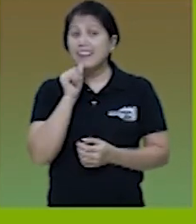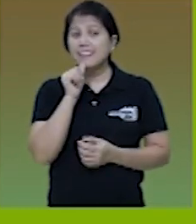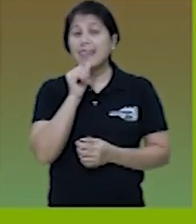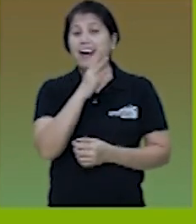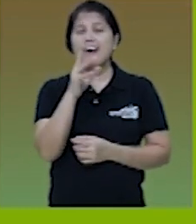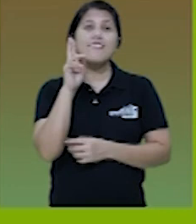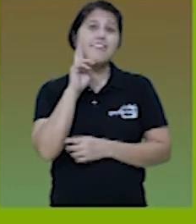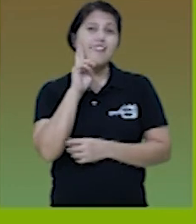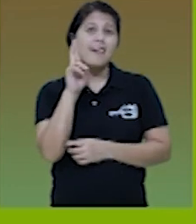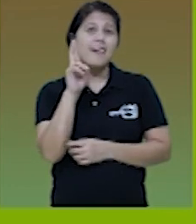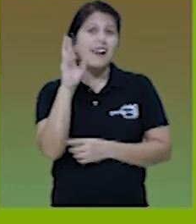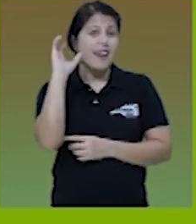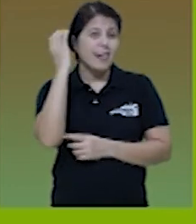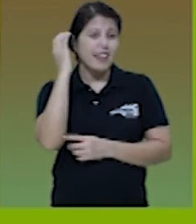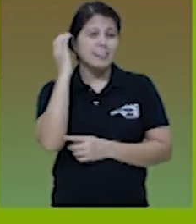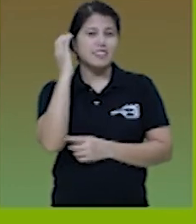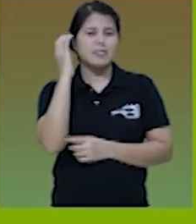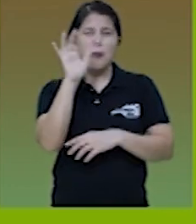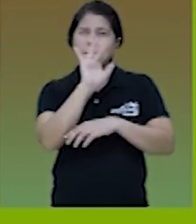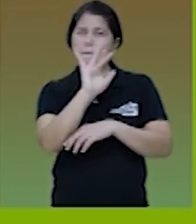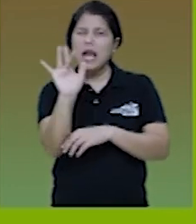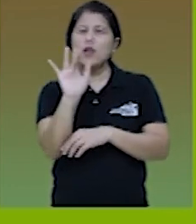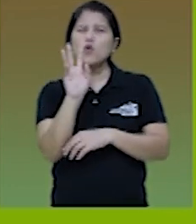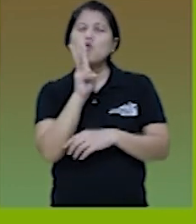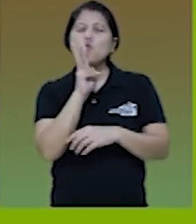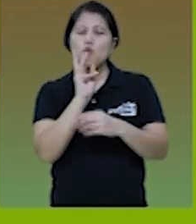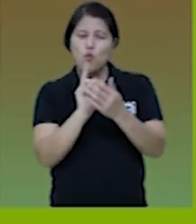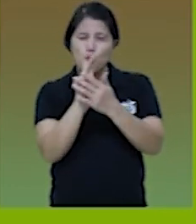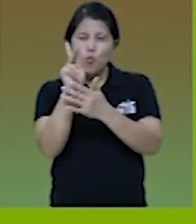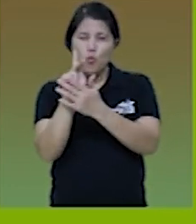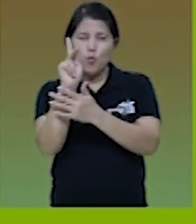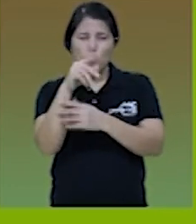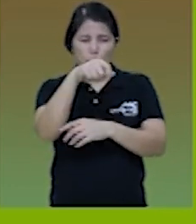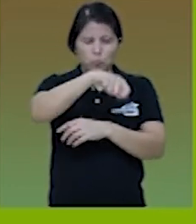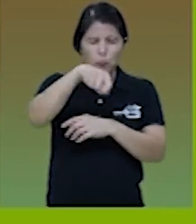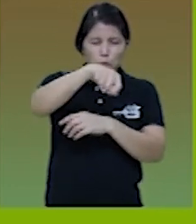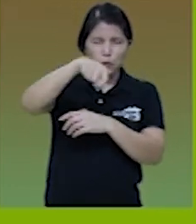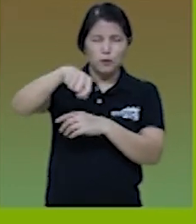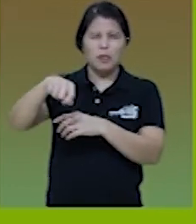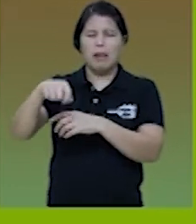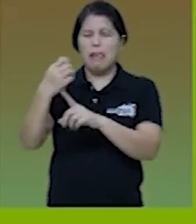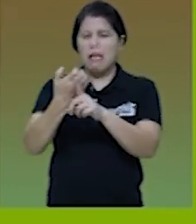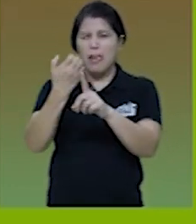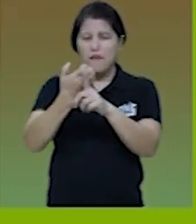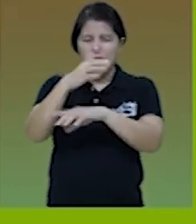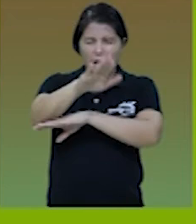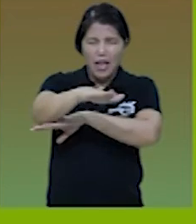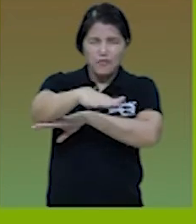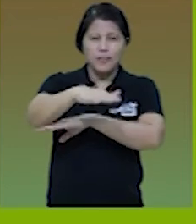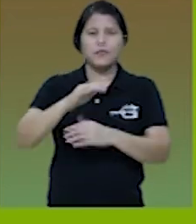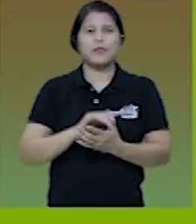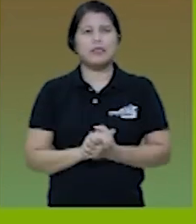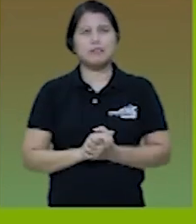Andrea and her cousins blank watering the plants every afternoon.